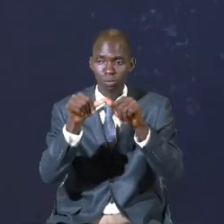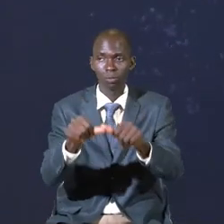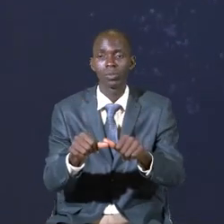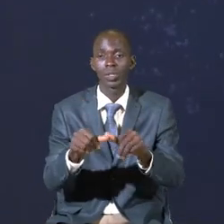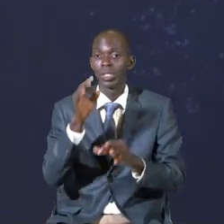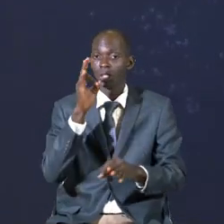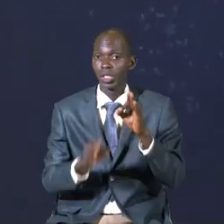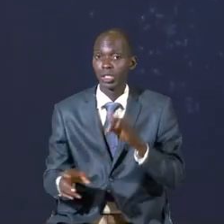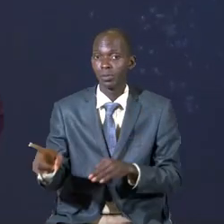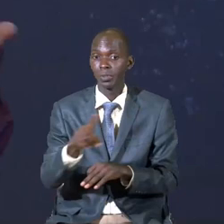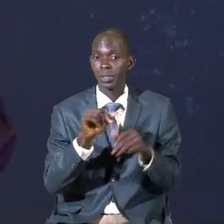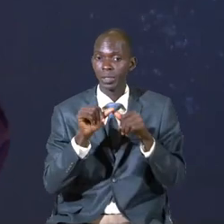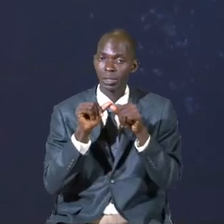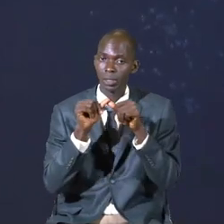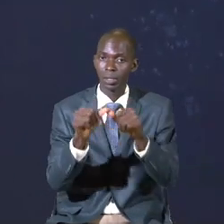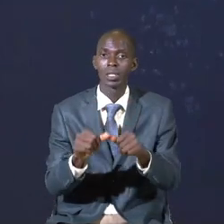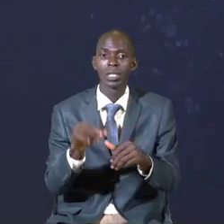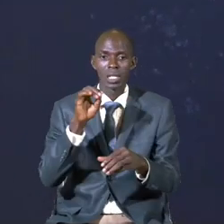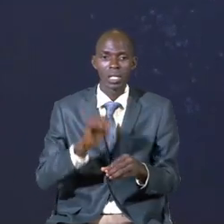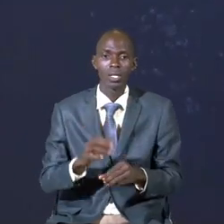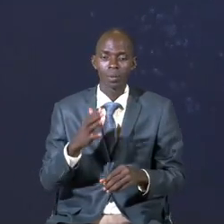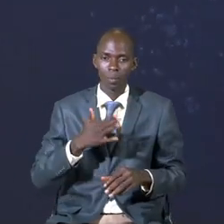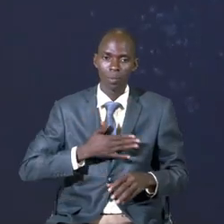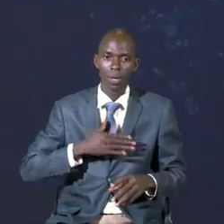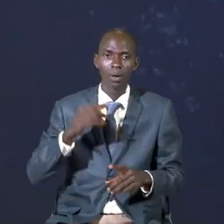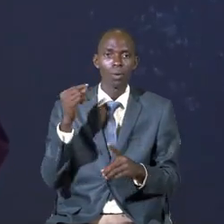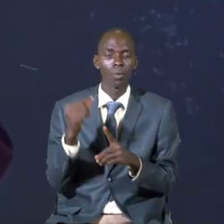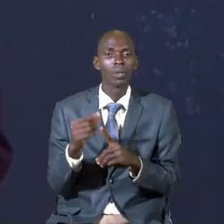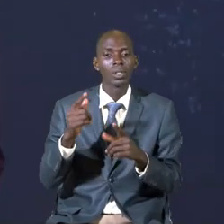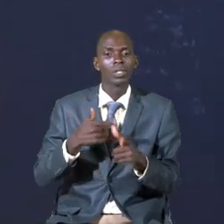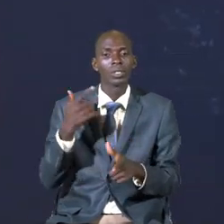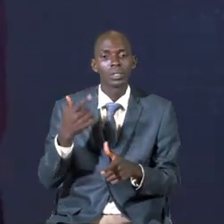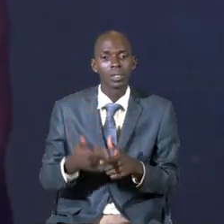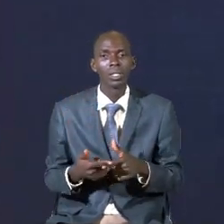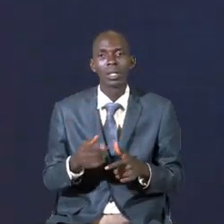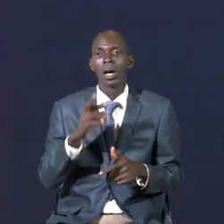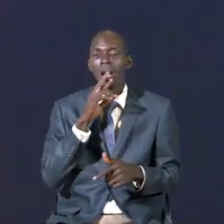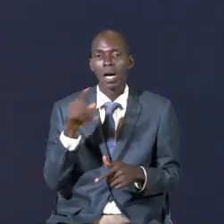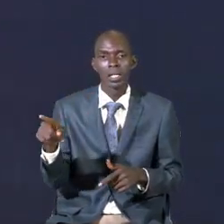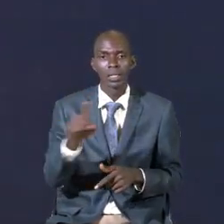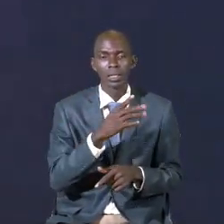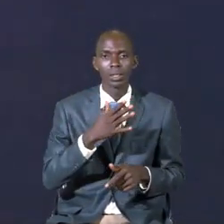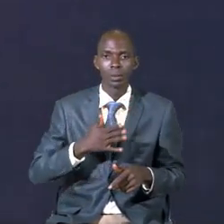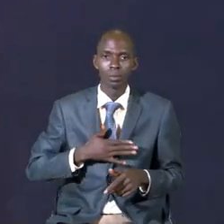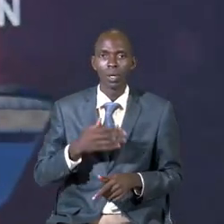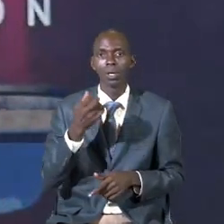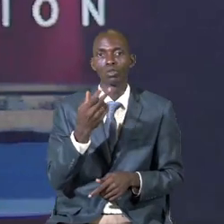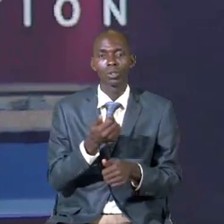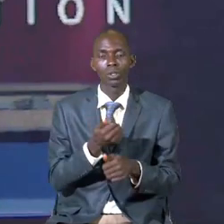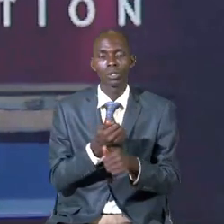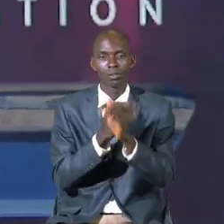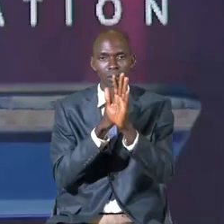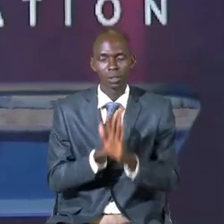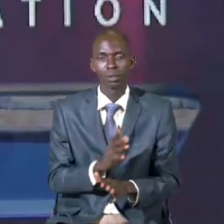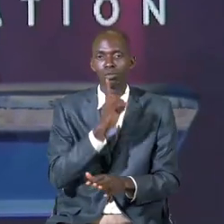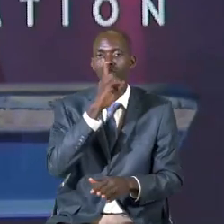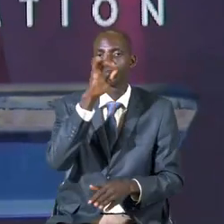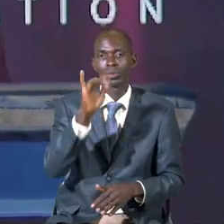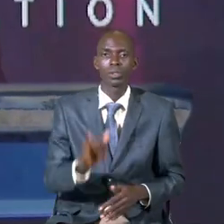continued in my words then are you my disciples indeed